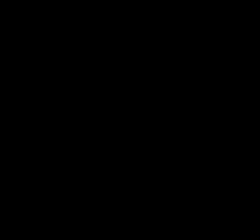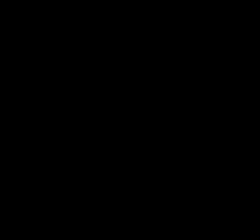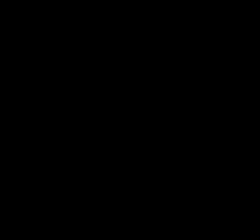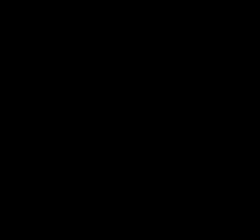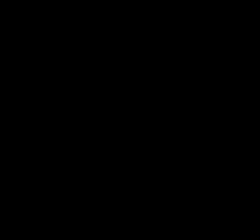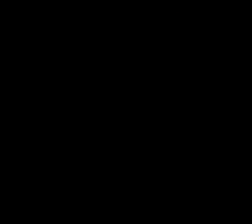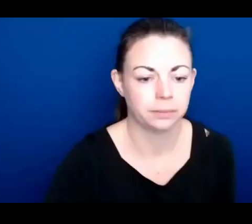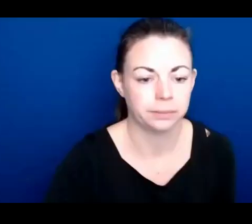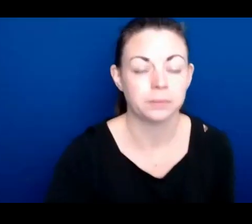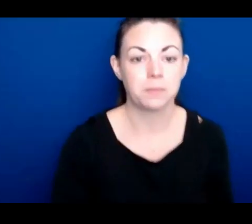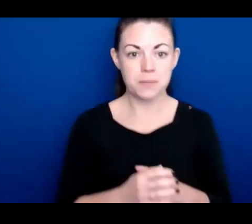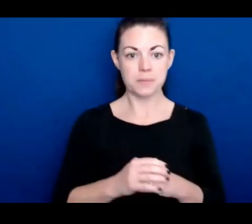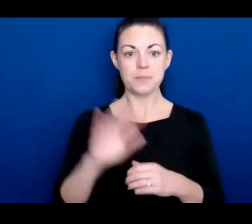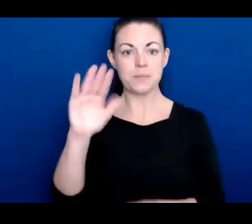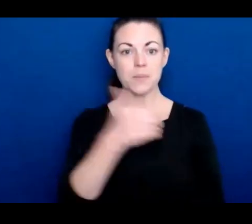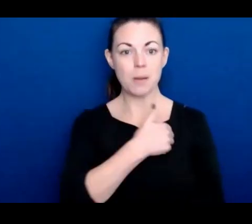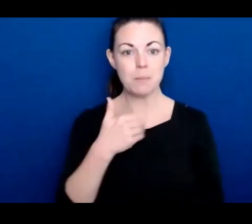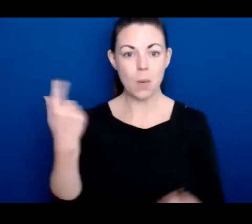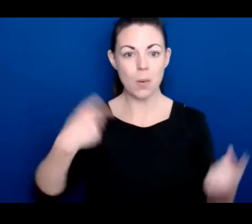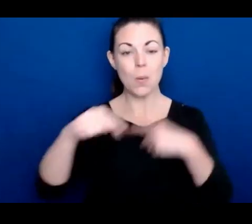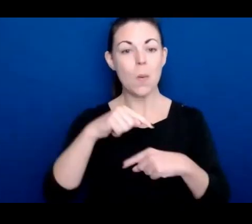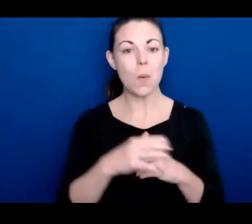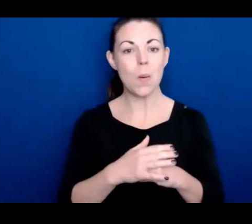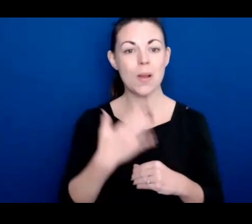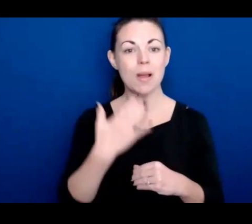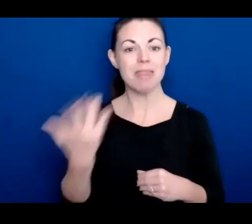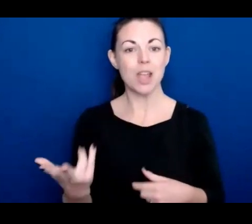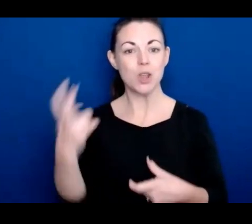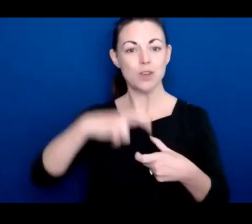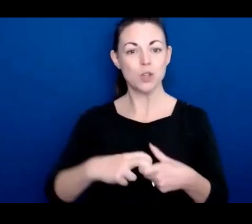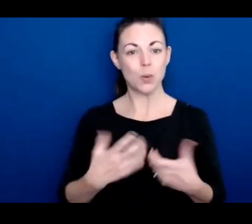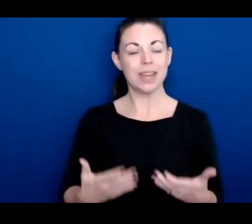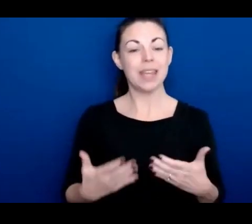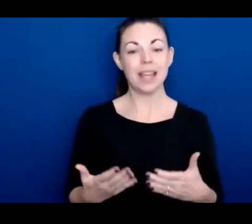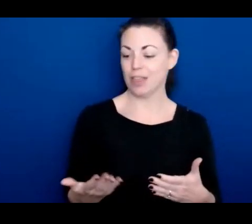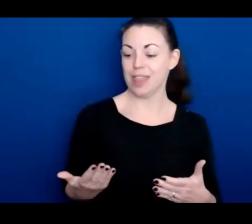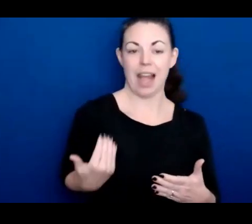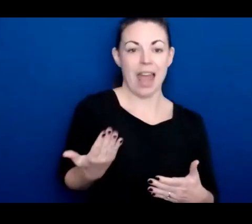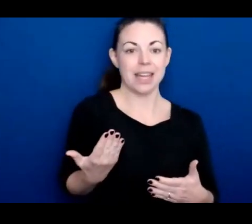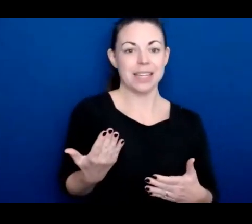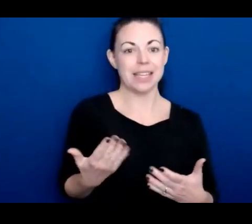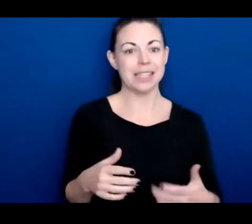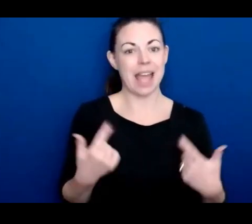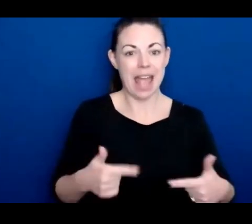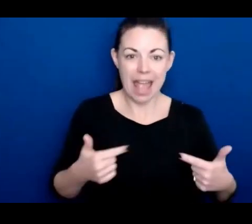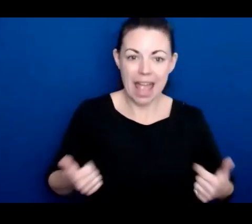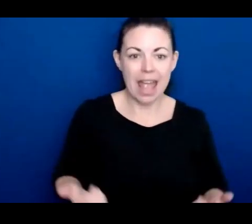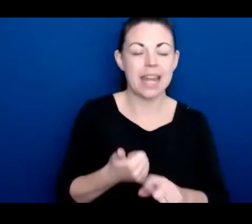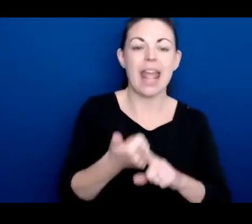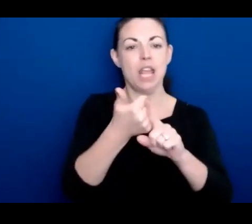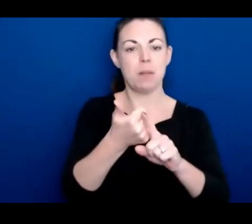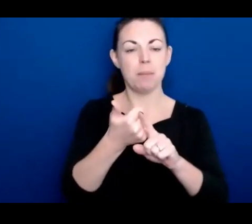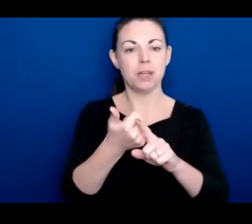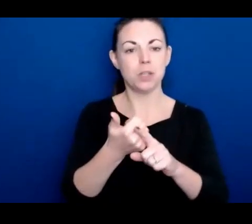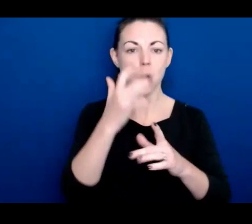Good morning, everyone. Thank you for joining us on our latest enablement webinar, Hearing Loss, Discover the